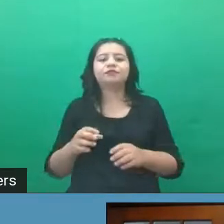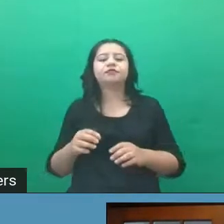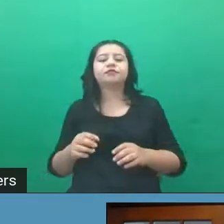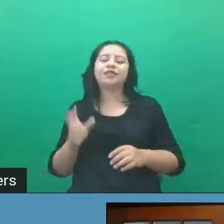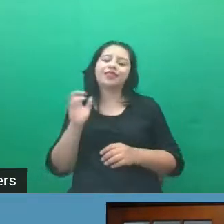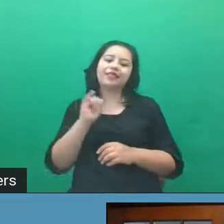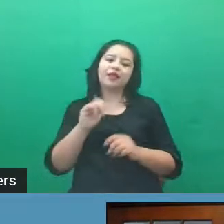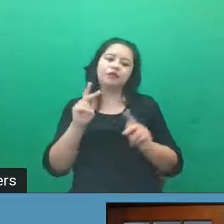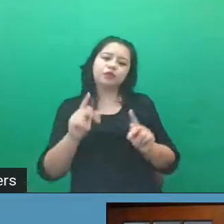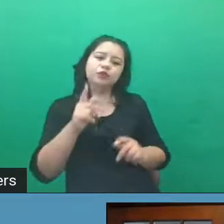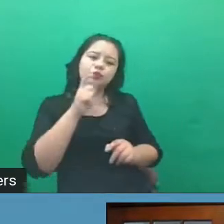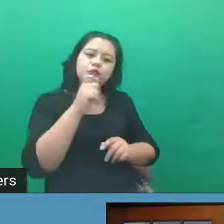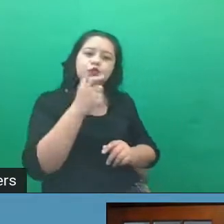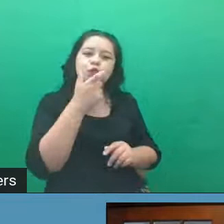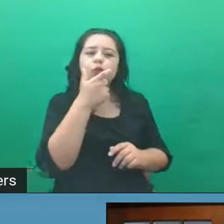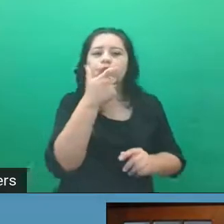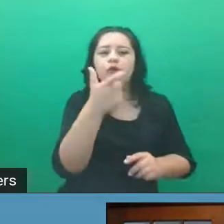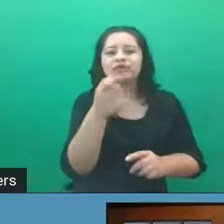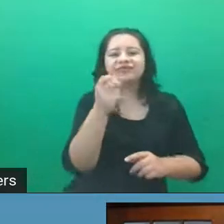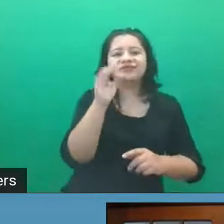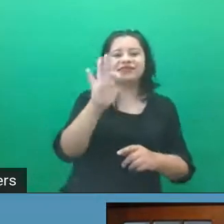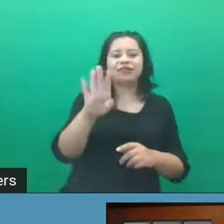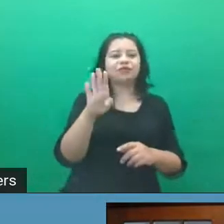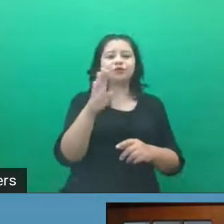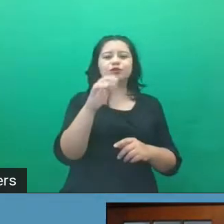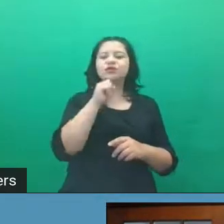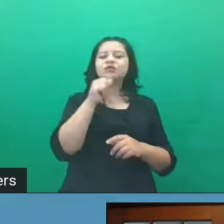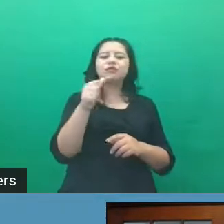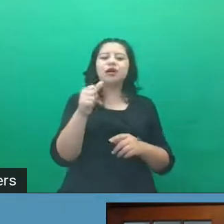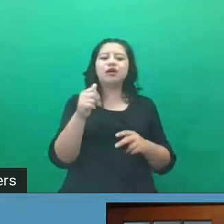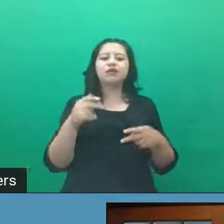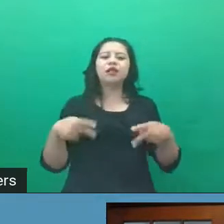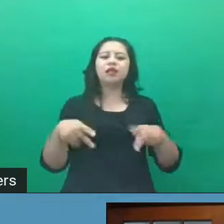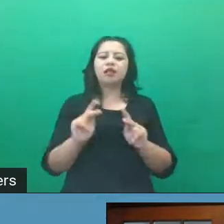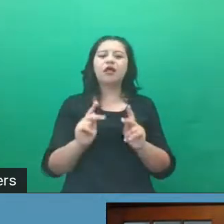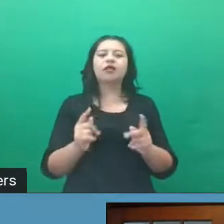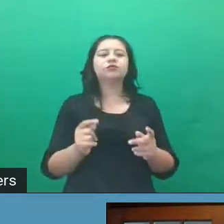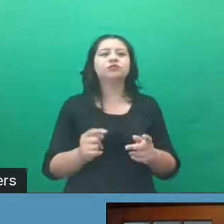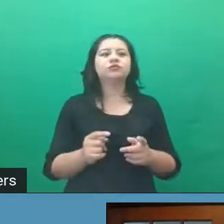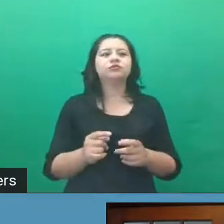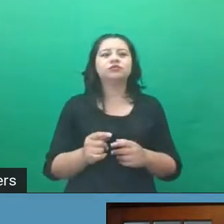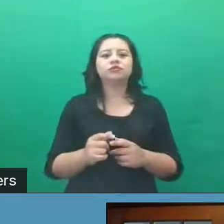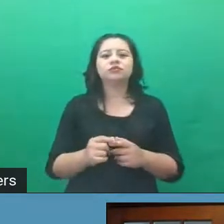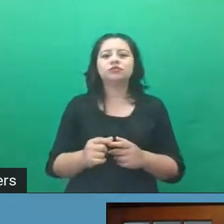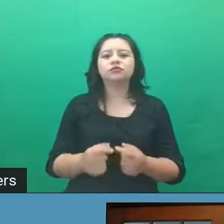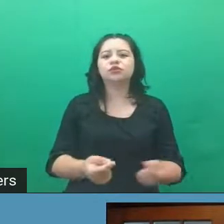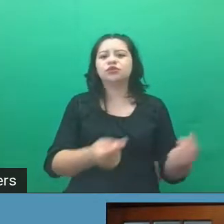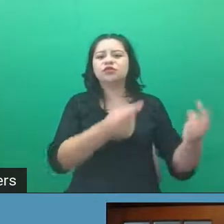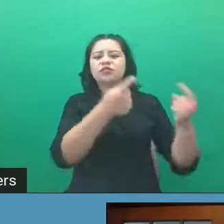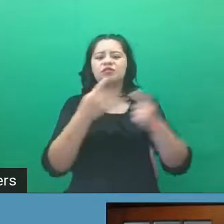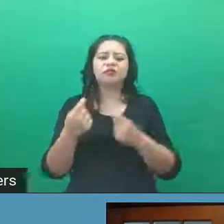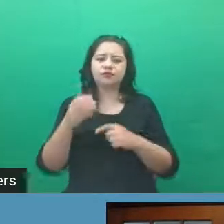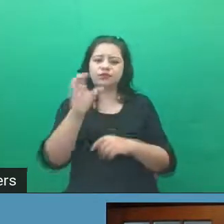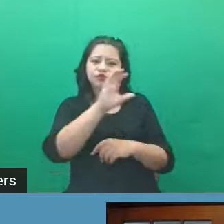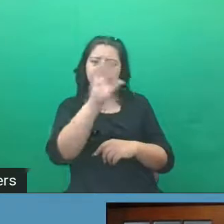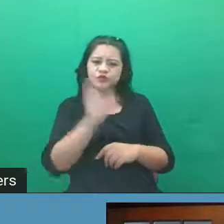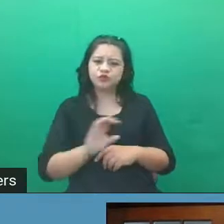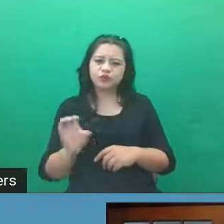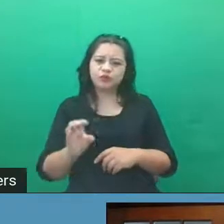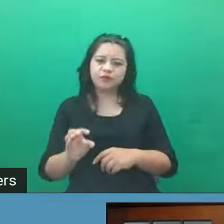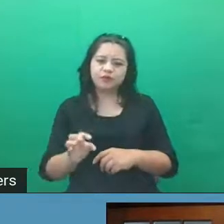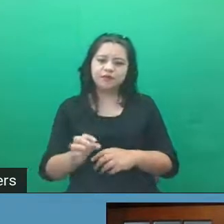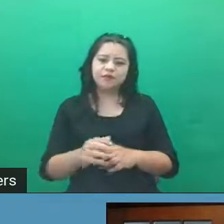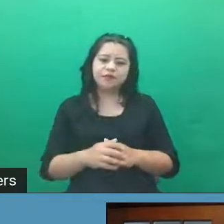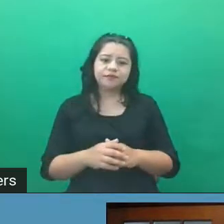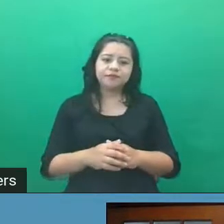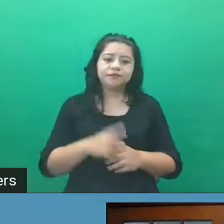that person who's watching on Facebook is not able to Zoom the room, bomb the Zoom room, because